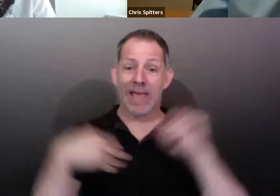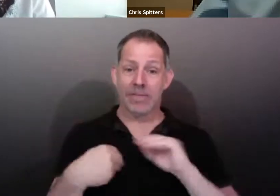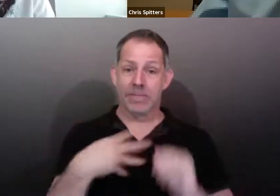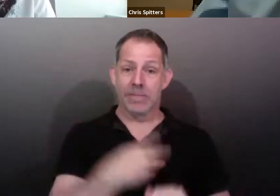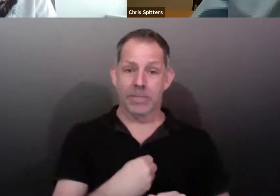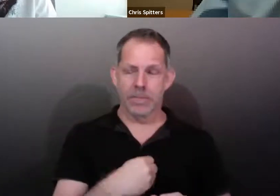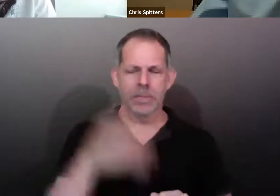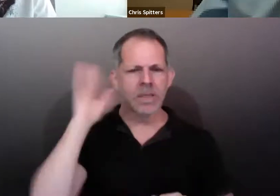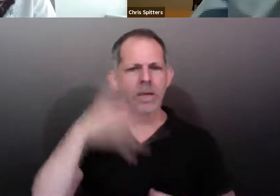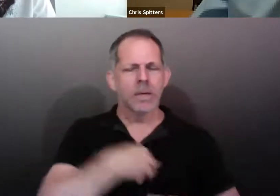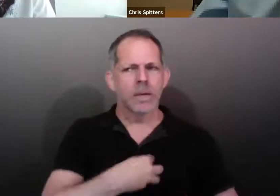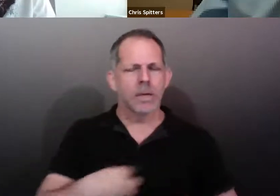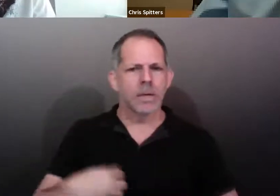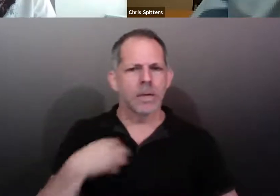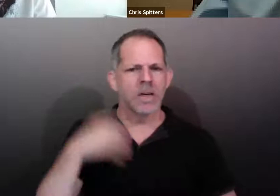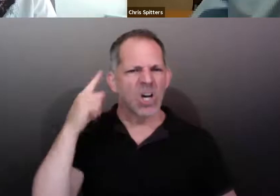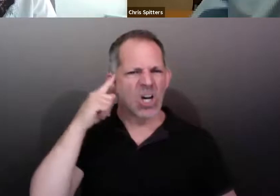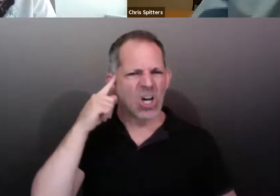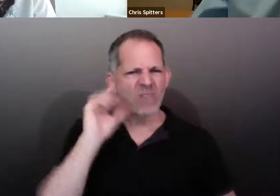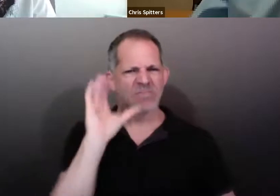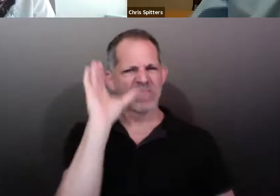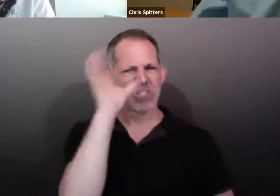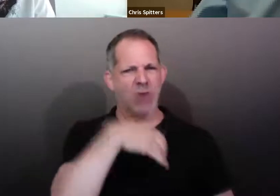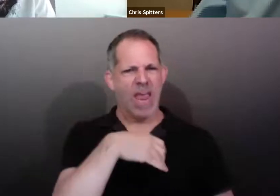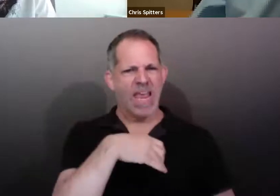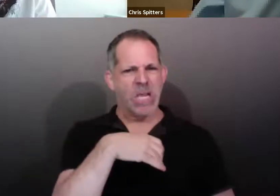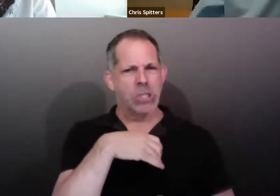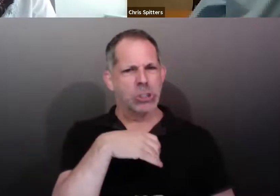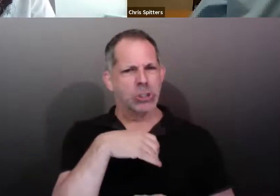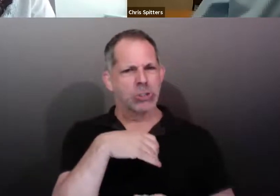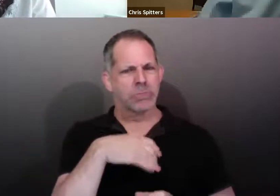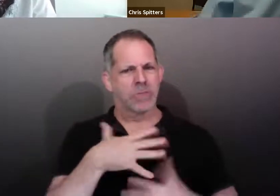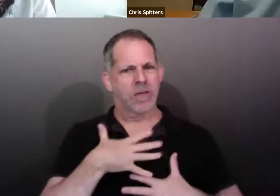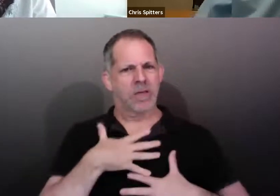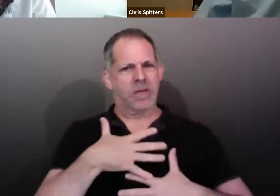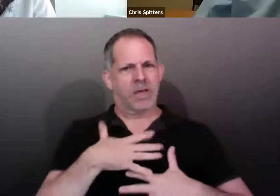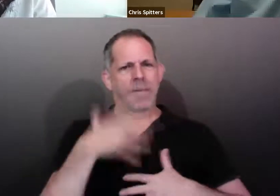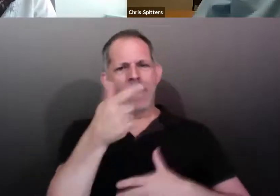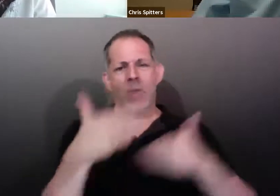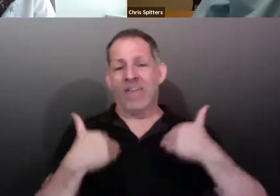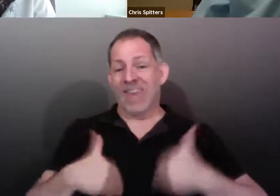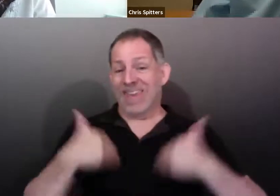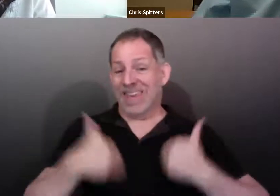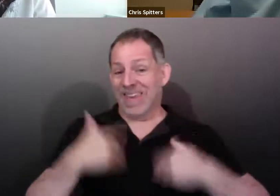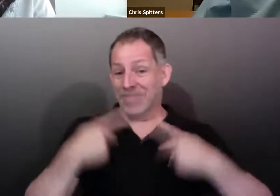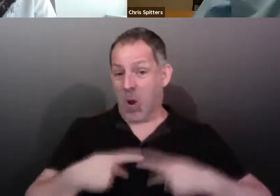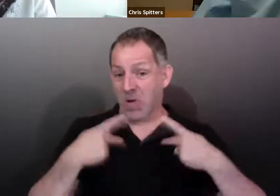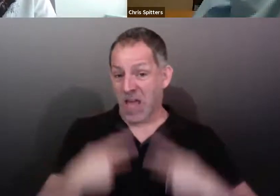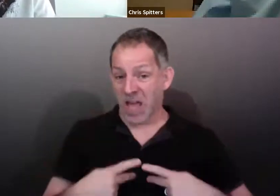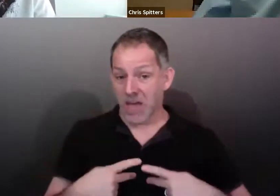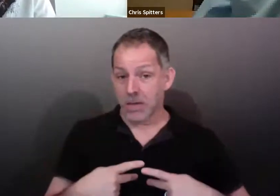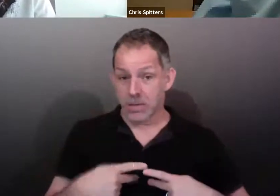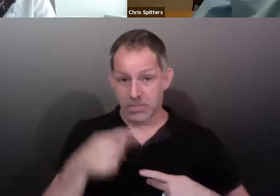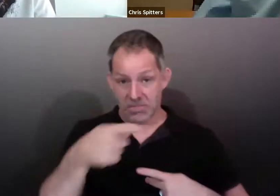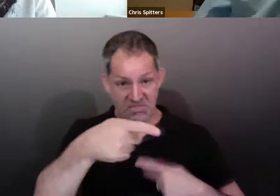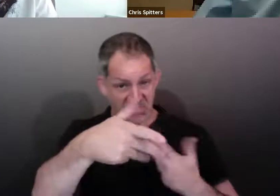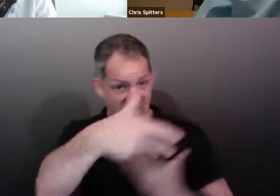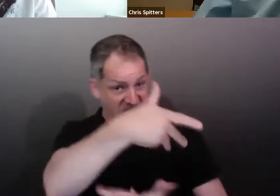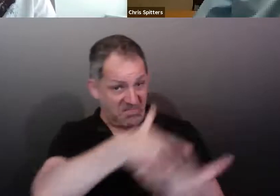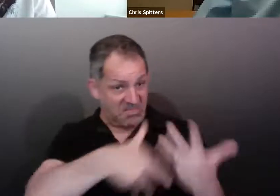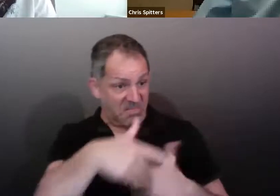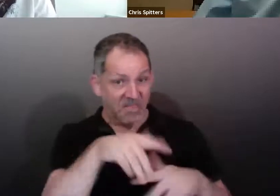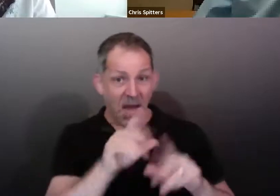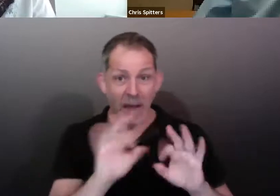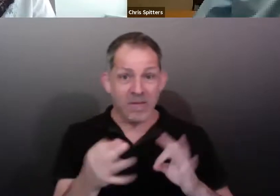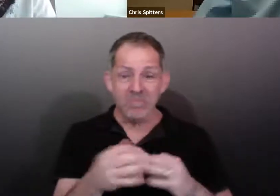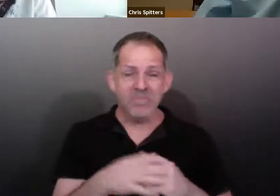interact with my family. Didn't feel well for the next several days. My cough got worse to the point where